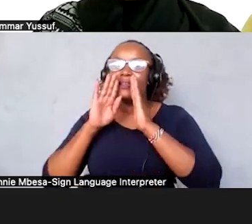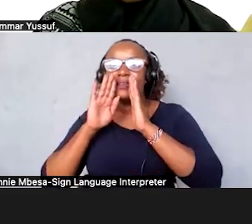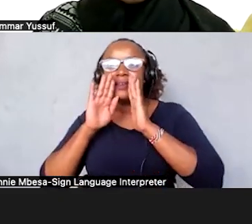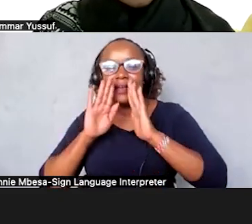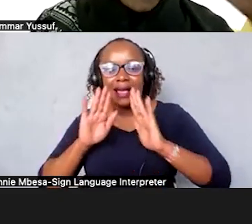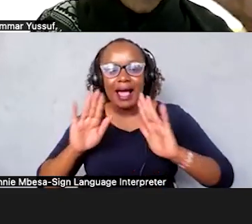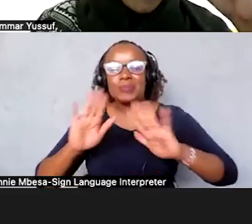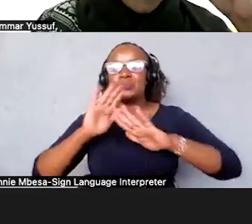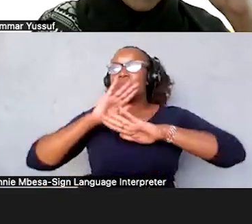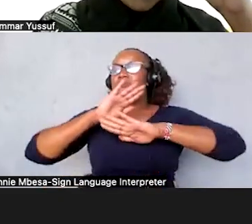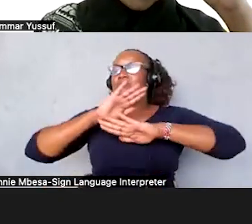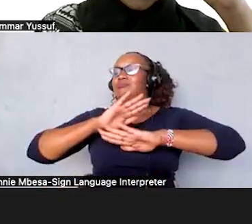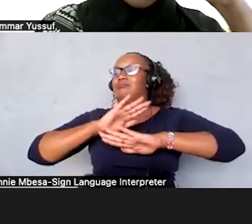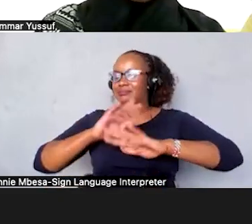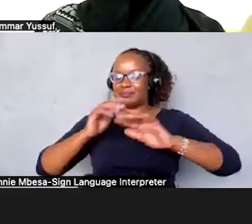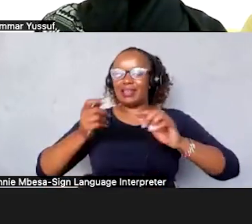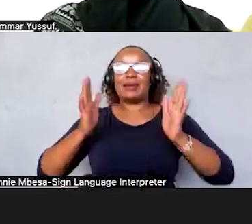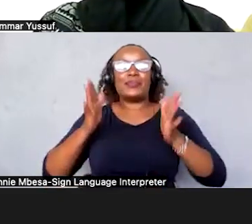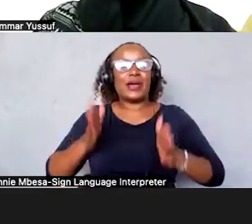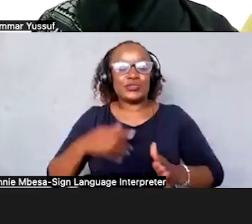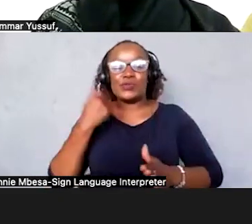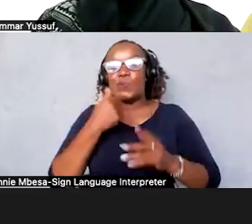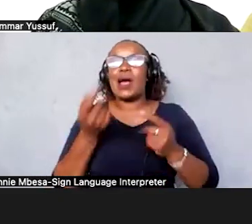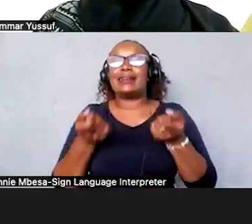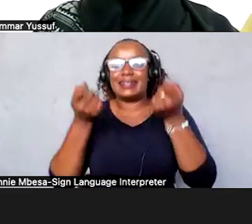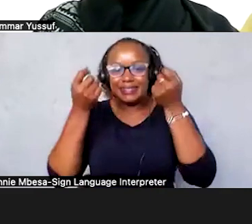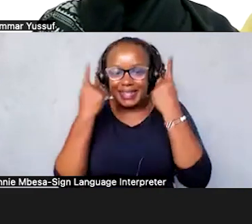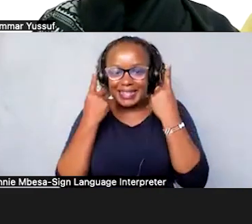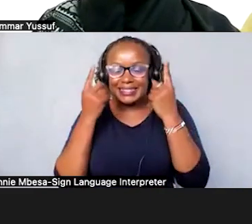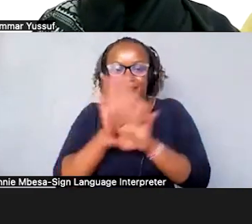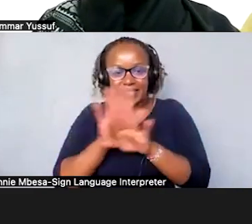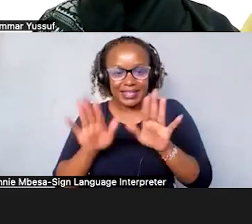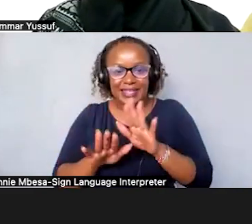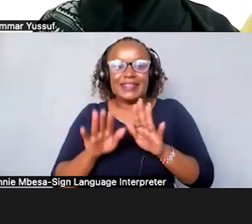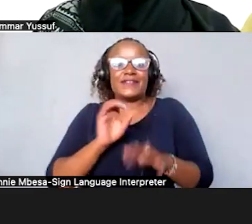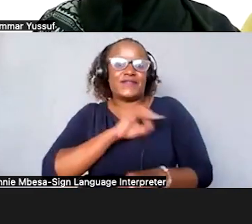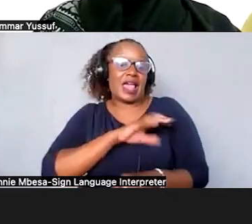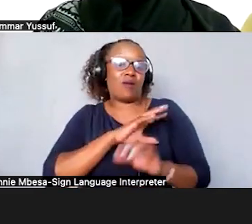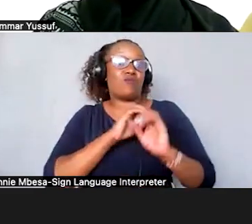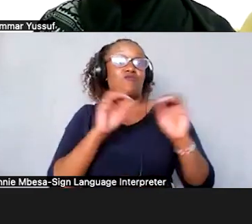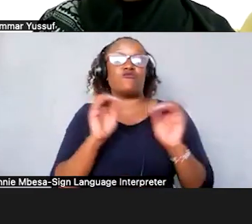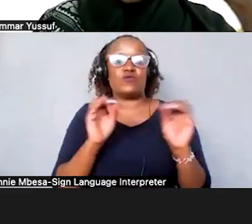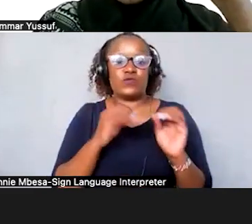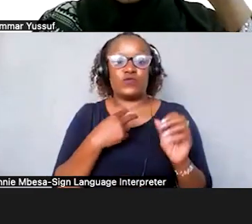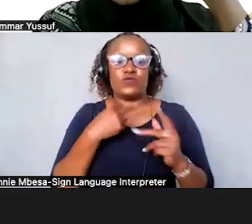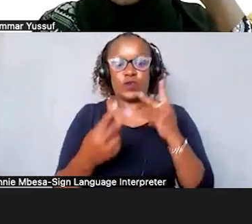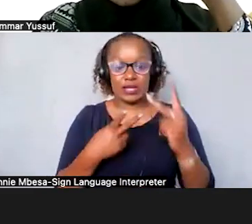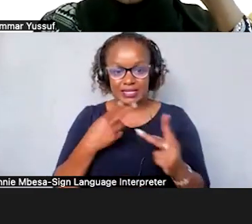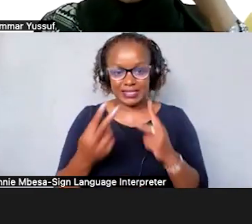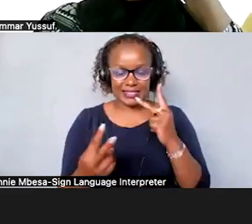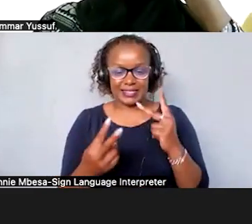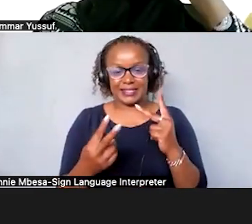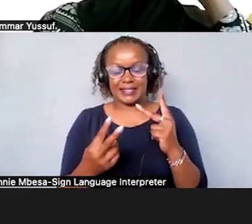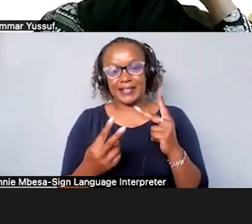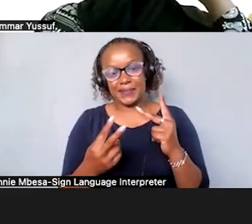collected person. But you call yourself a fearless voice. But based on what you have told us, I think if we allowed you to say more, it would